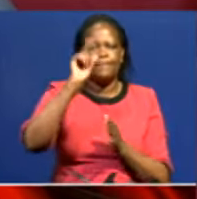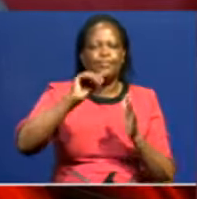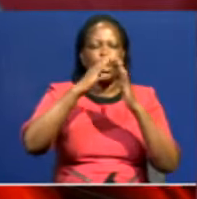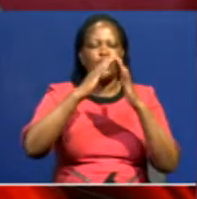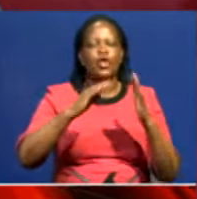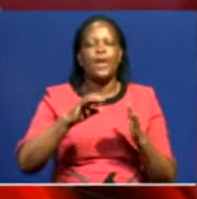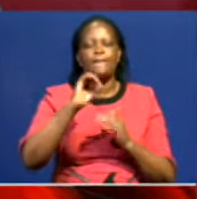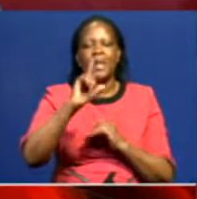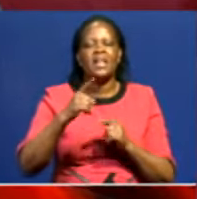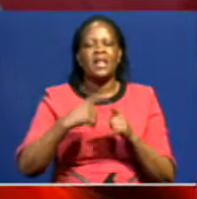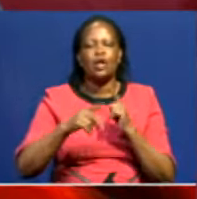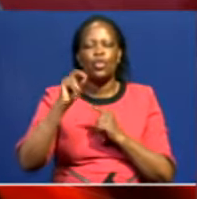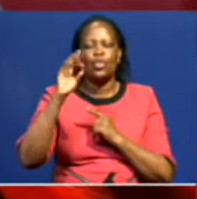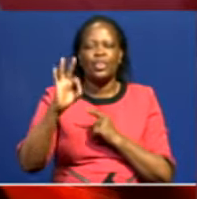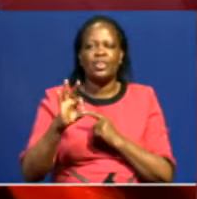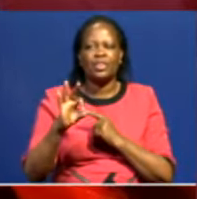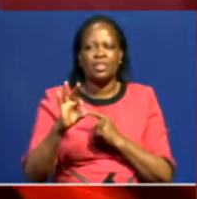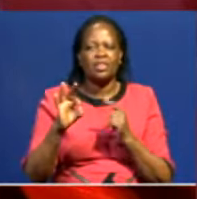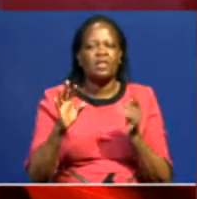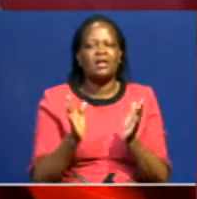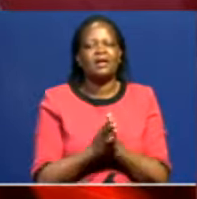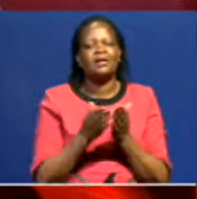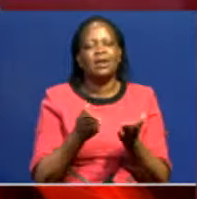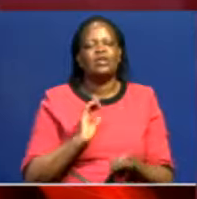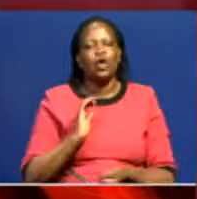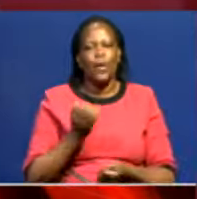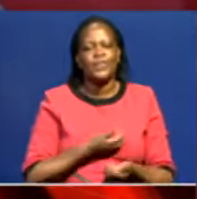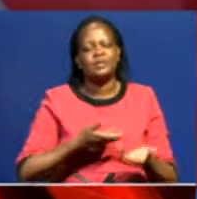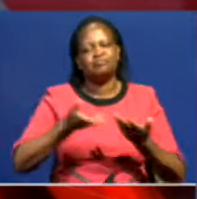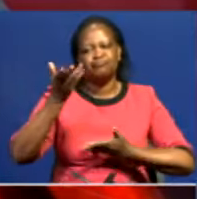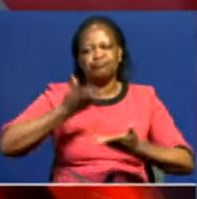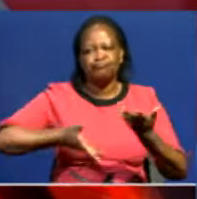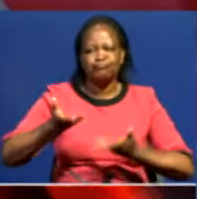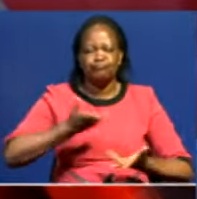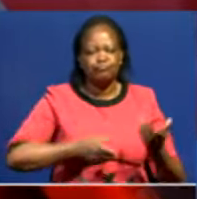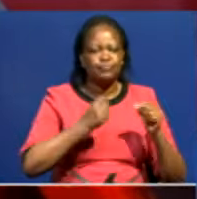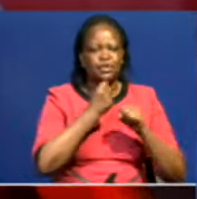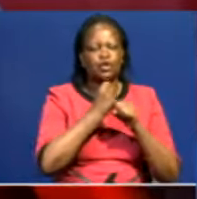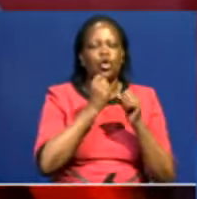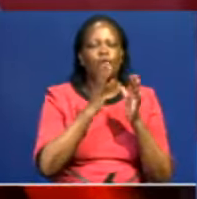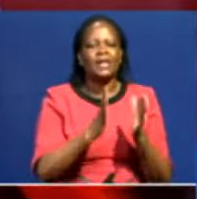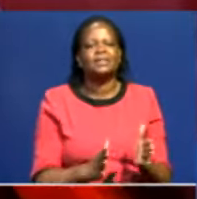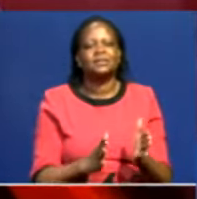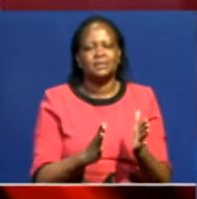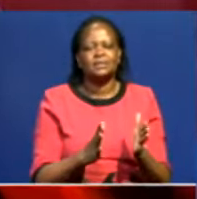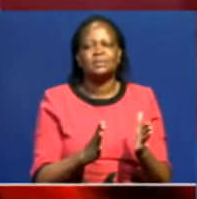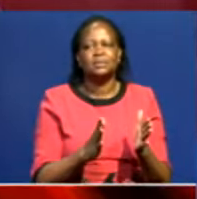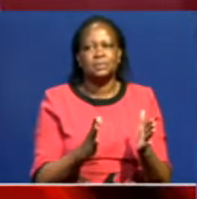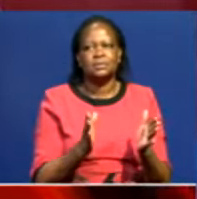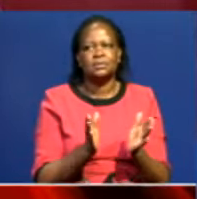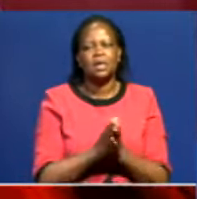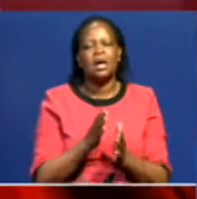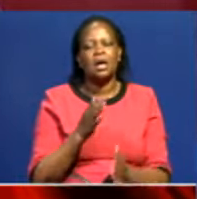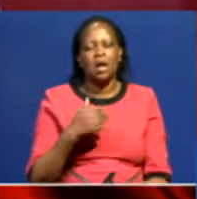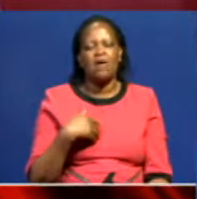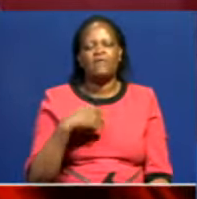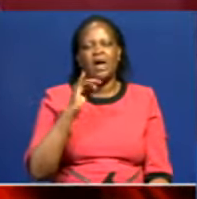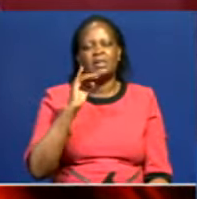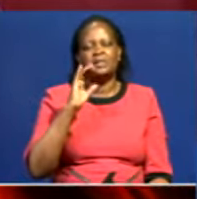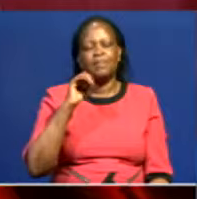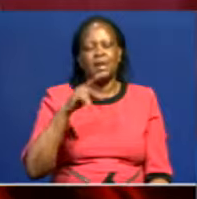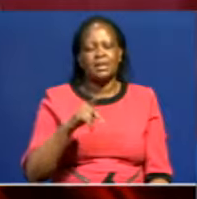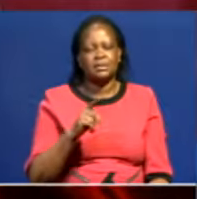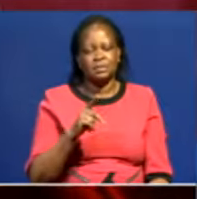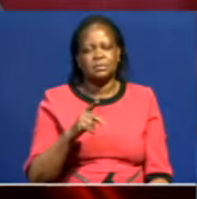Bill 2023. Now, the committee is engaging stakeholders. Currently, it's the ICPK, led by their